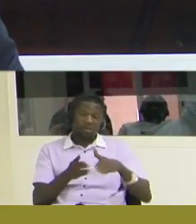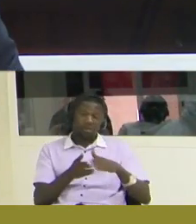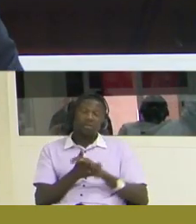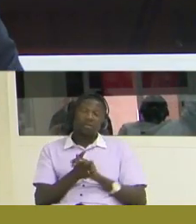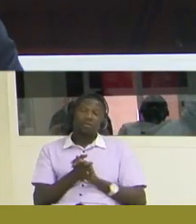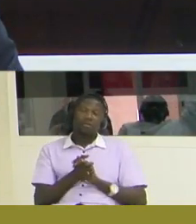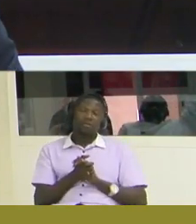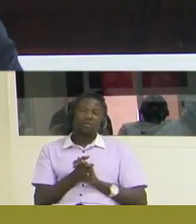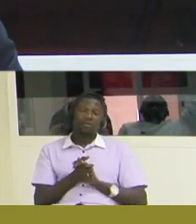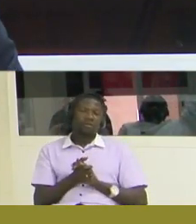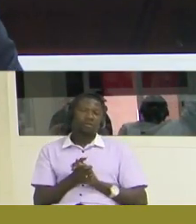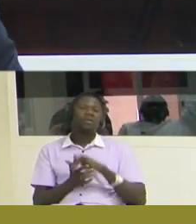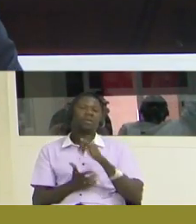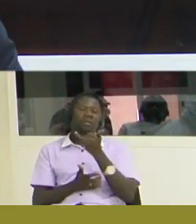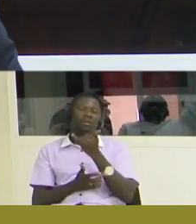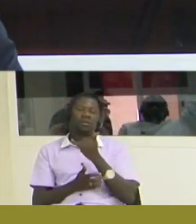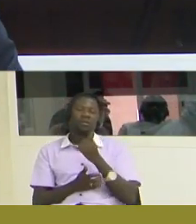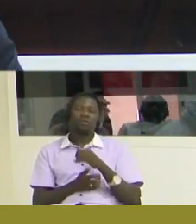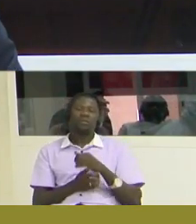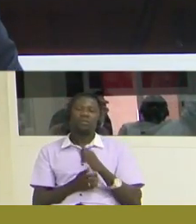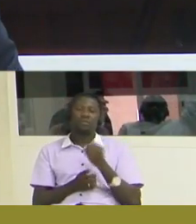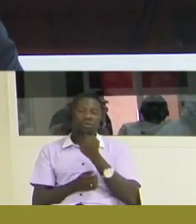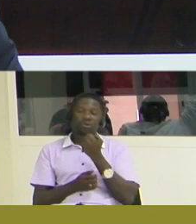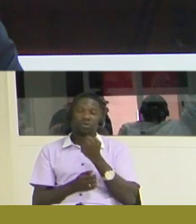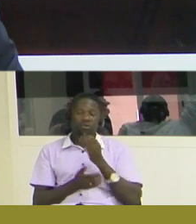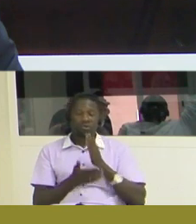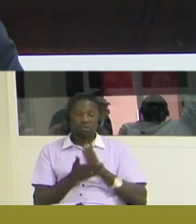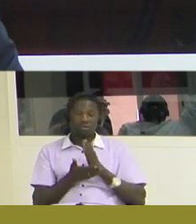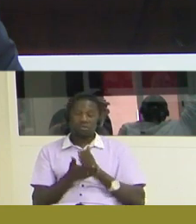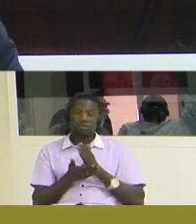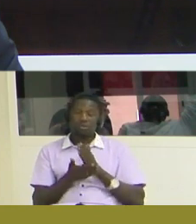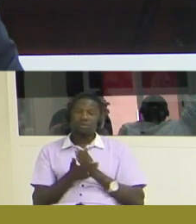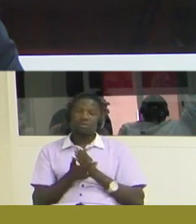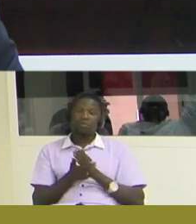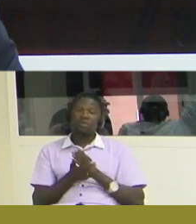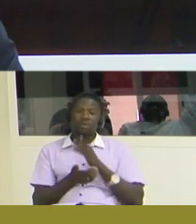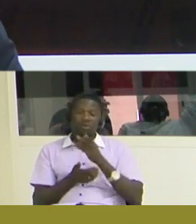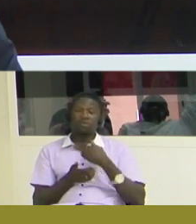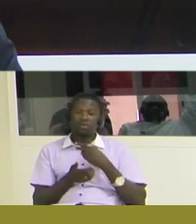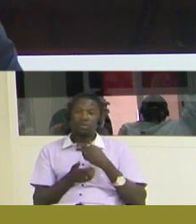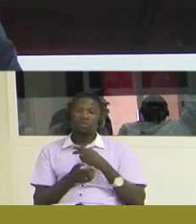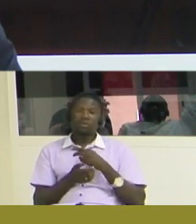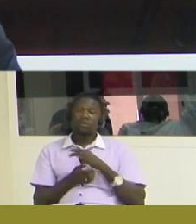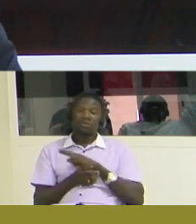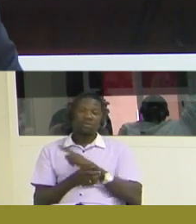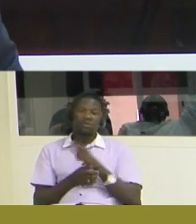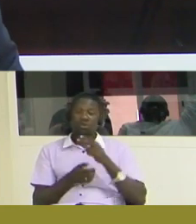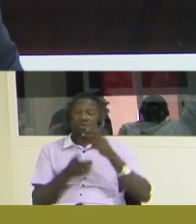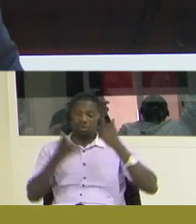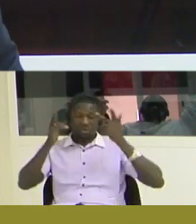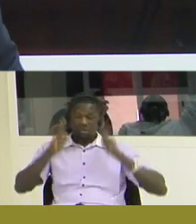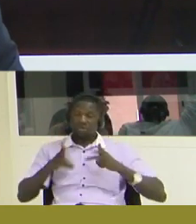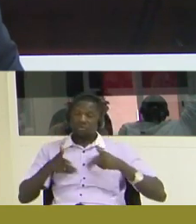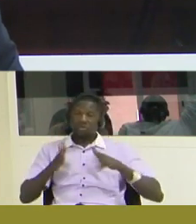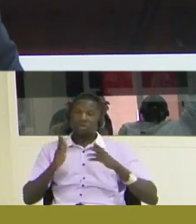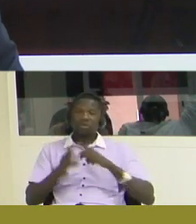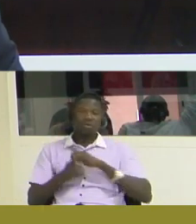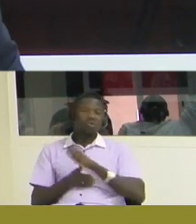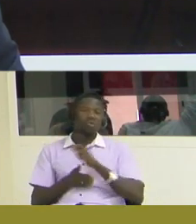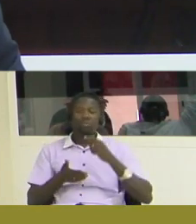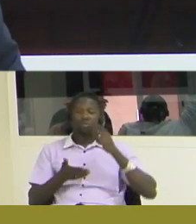yes because I mean definitely it was an illegal gathering there was no